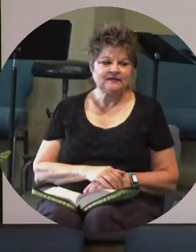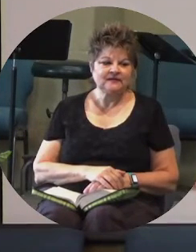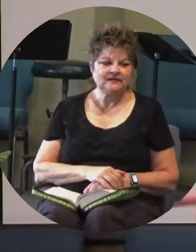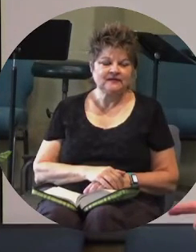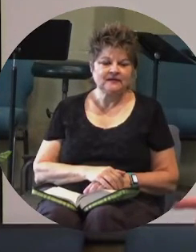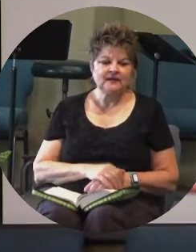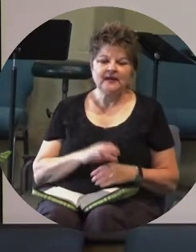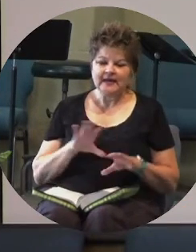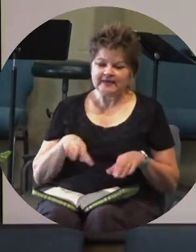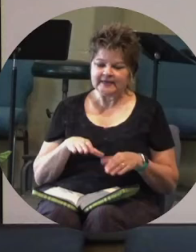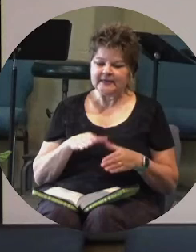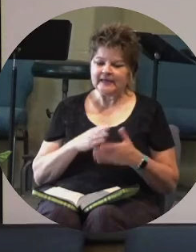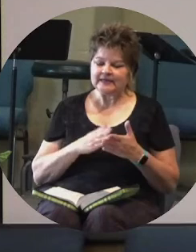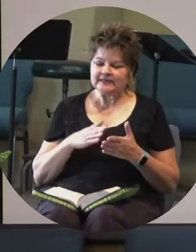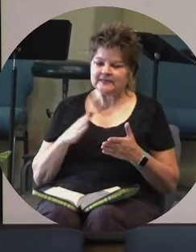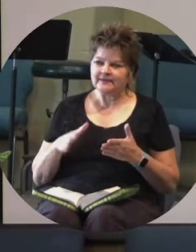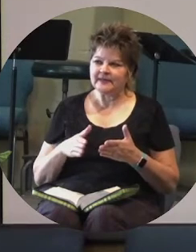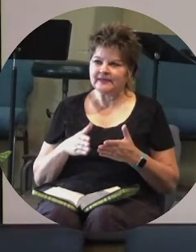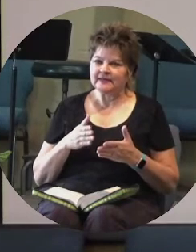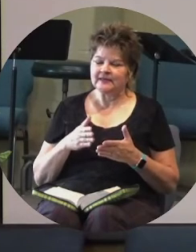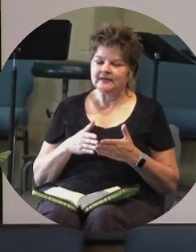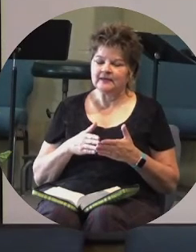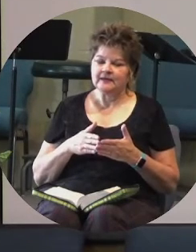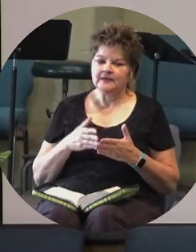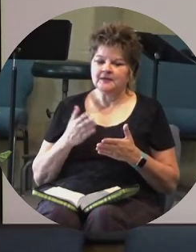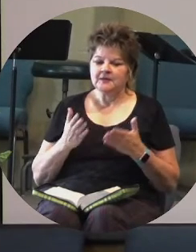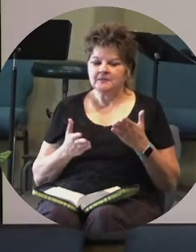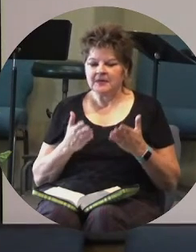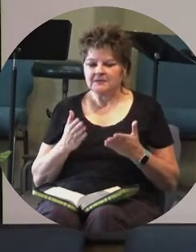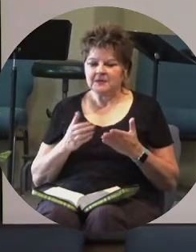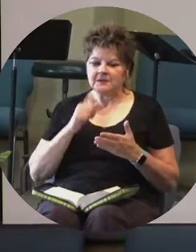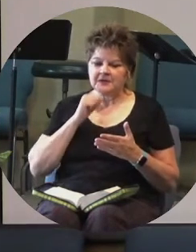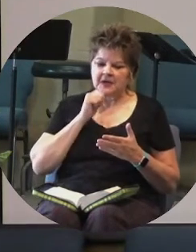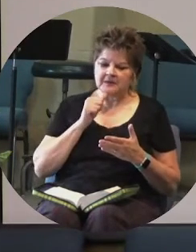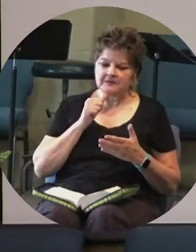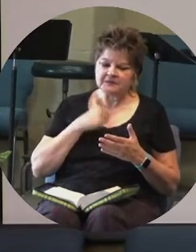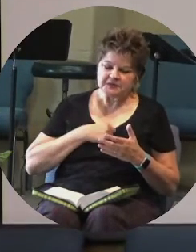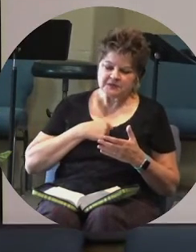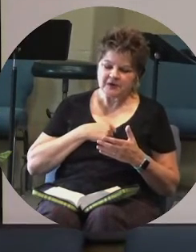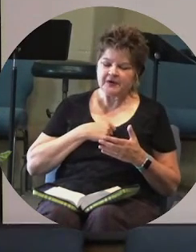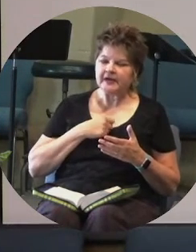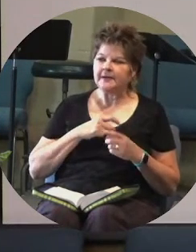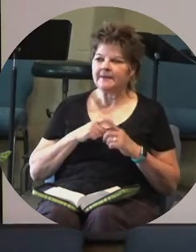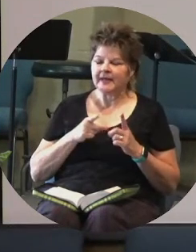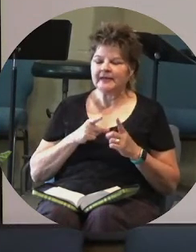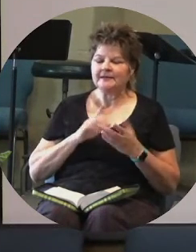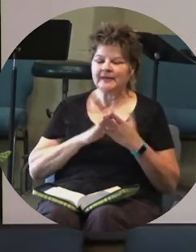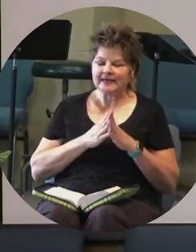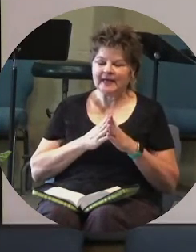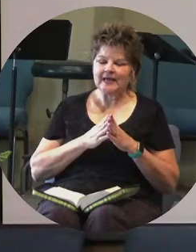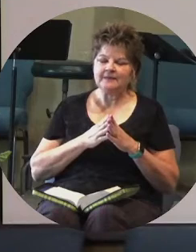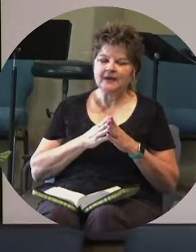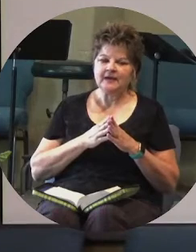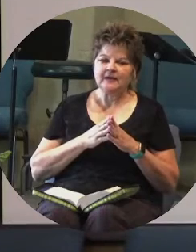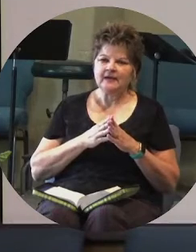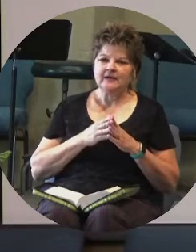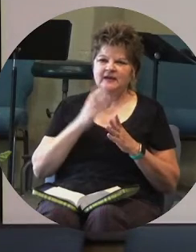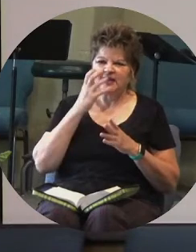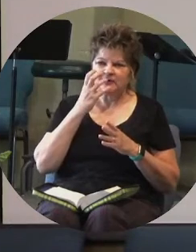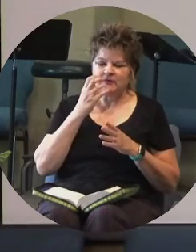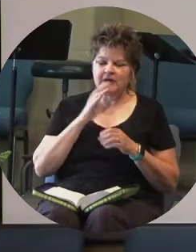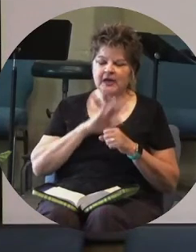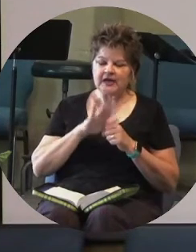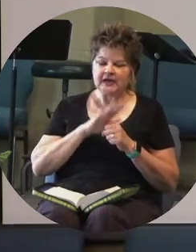And he did something that he probably wouldn't regret. But he got annoyed enough that there's exclamation